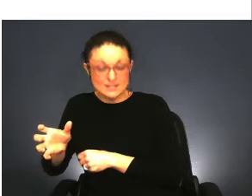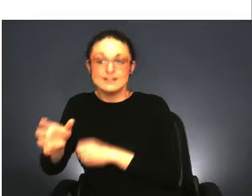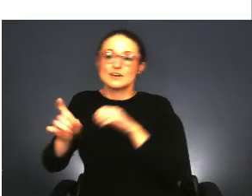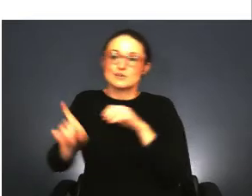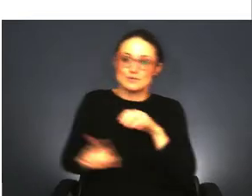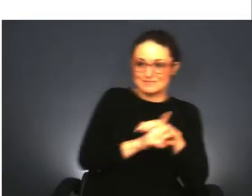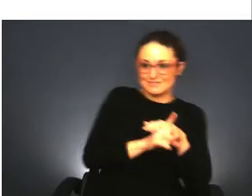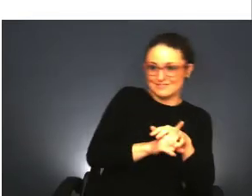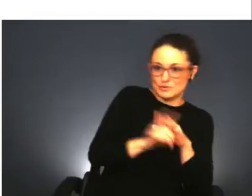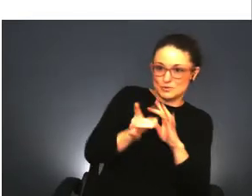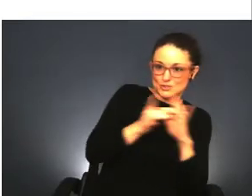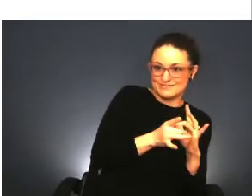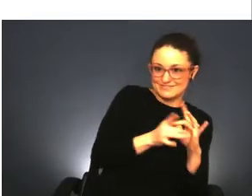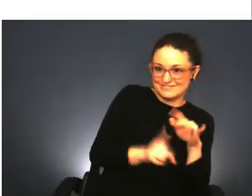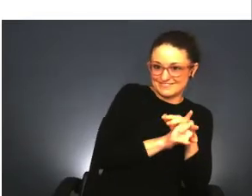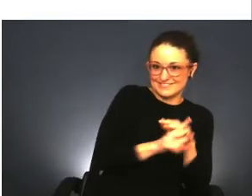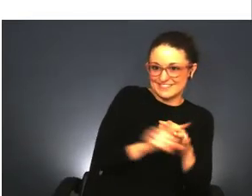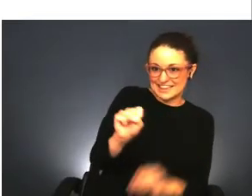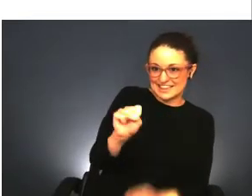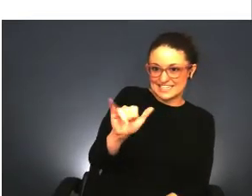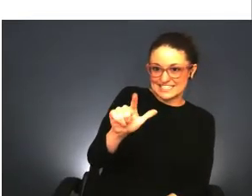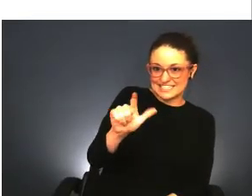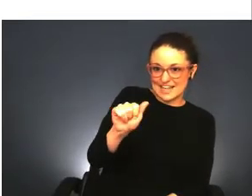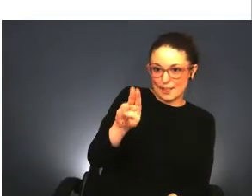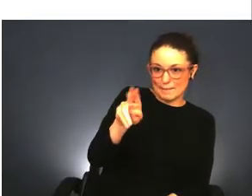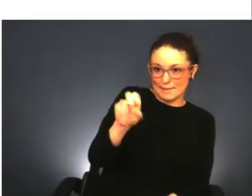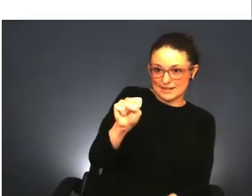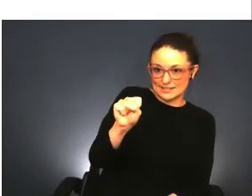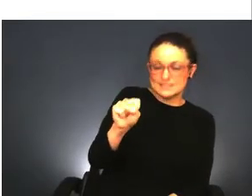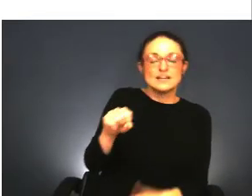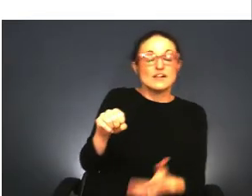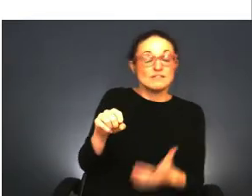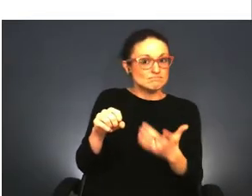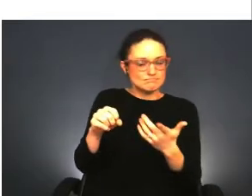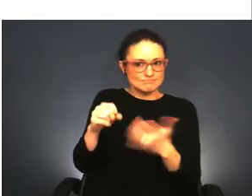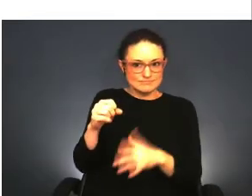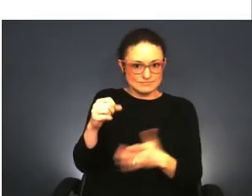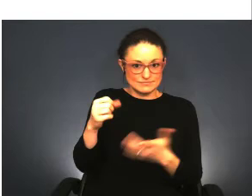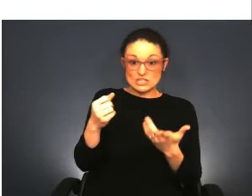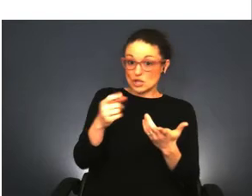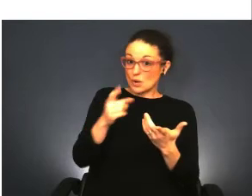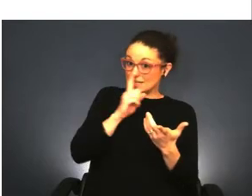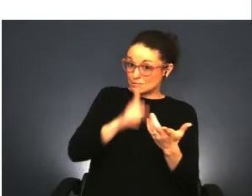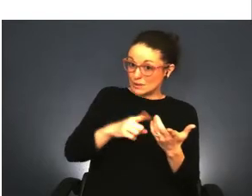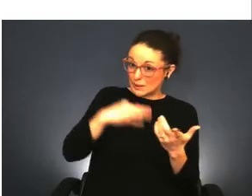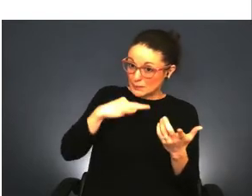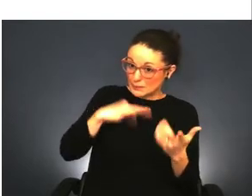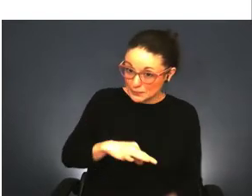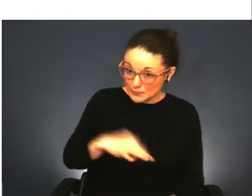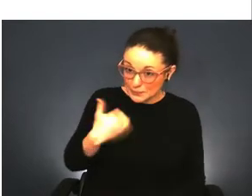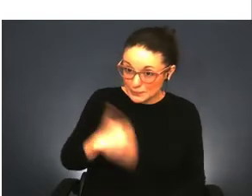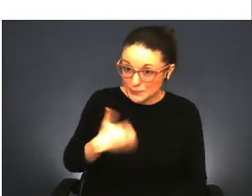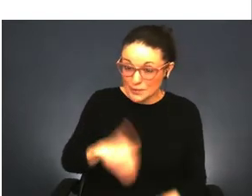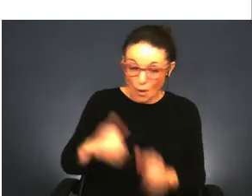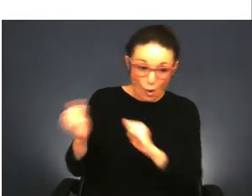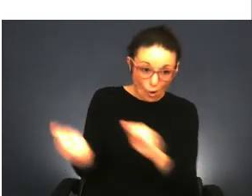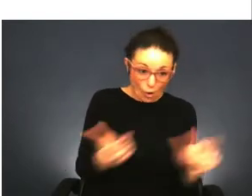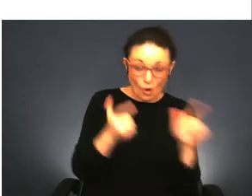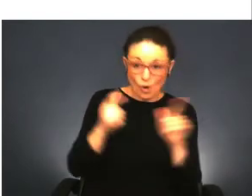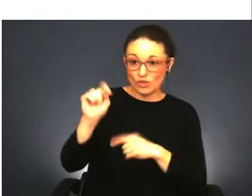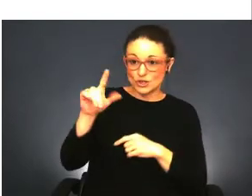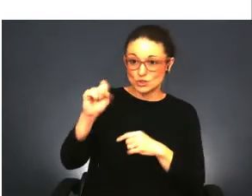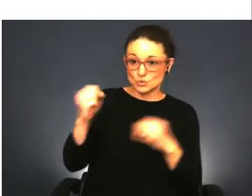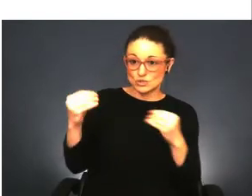is dynamic. The advantage to having all of these tools integrated, including the communication, you'll see there's